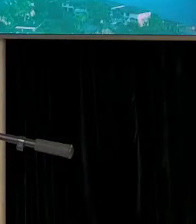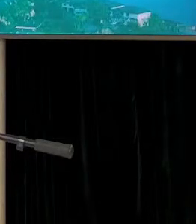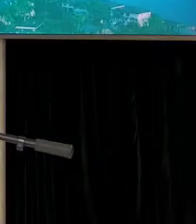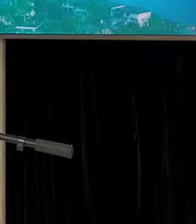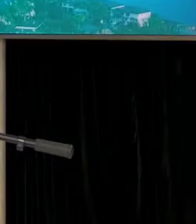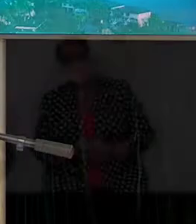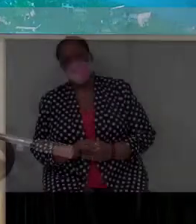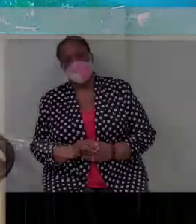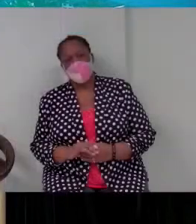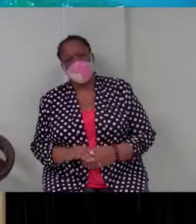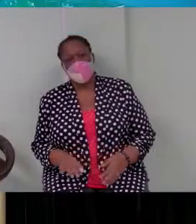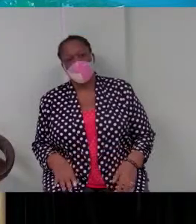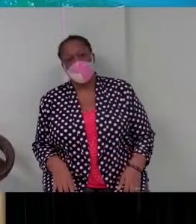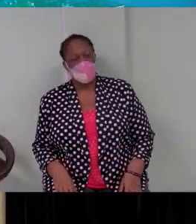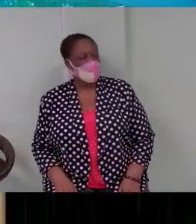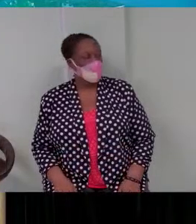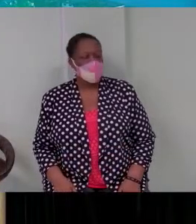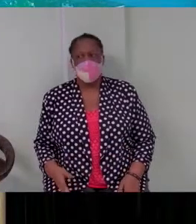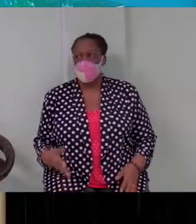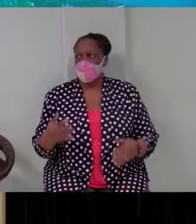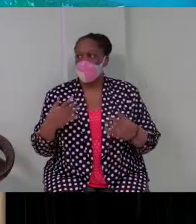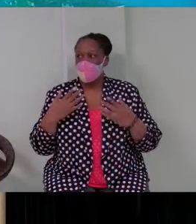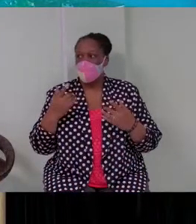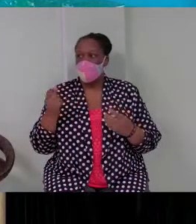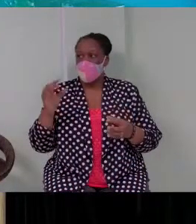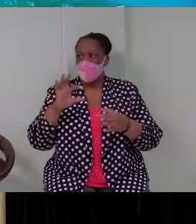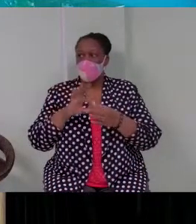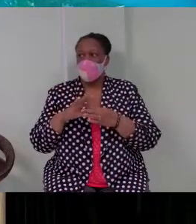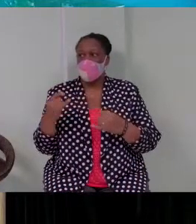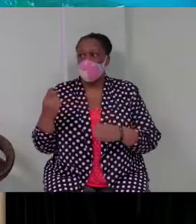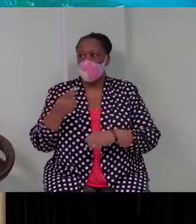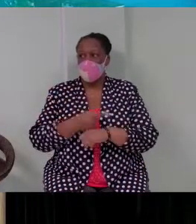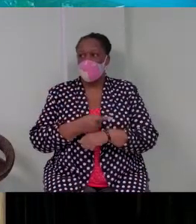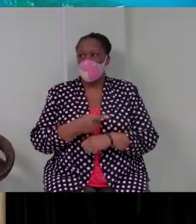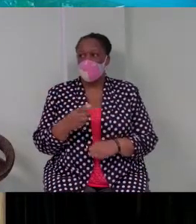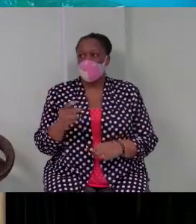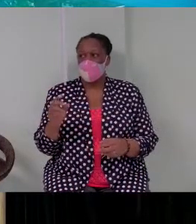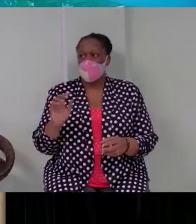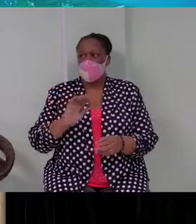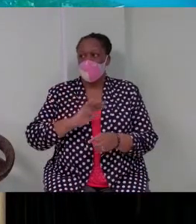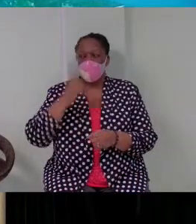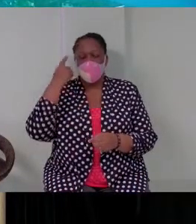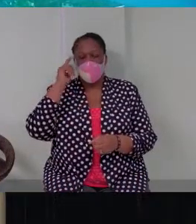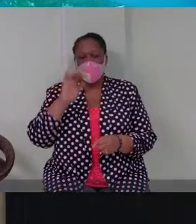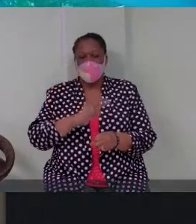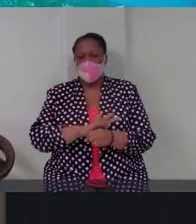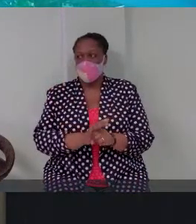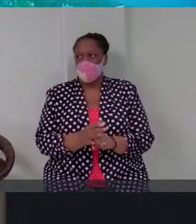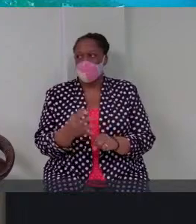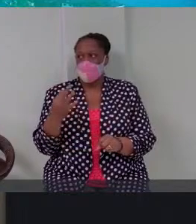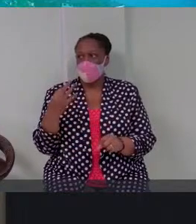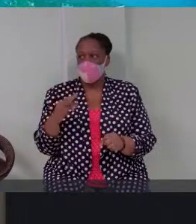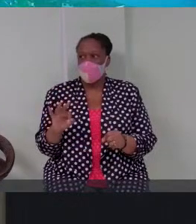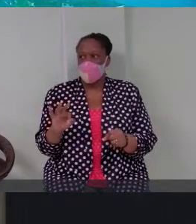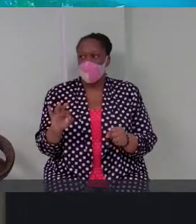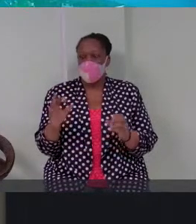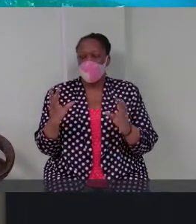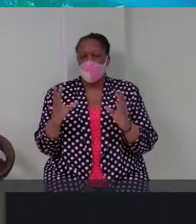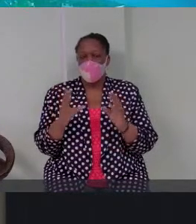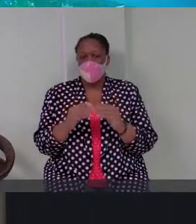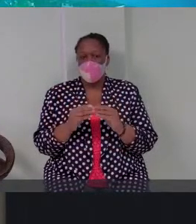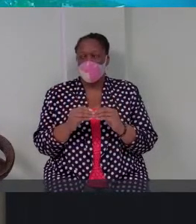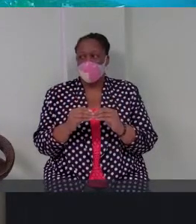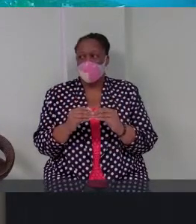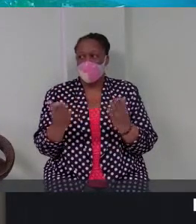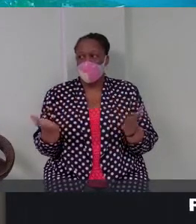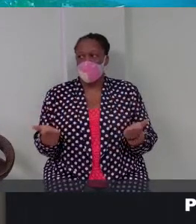continuation in partnering with us in the management of the COVID-19 pandemic here in the Federation of St. Kitts